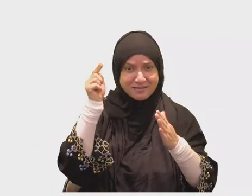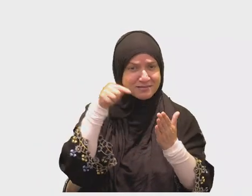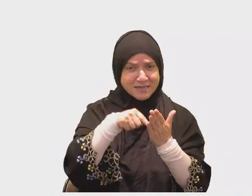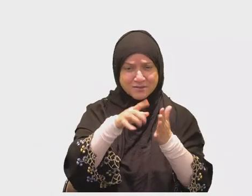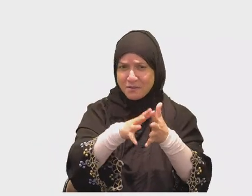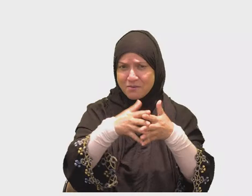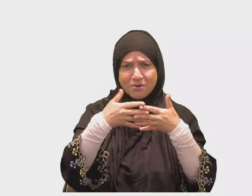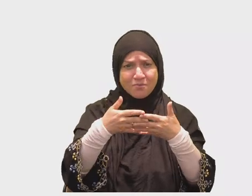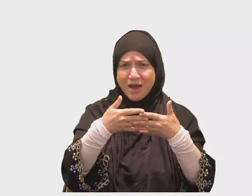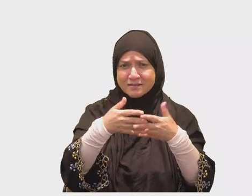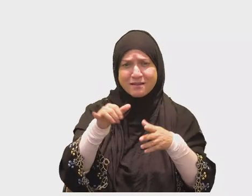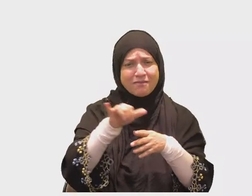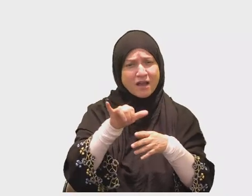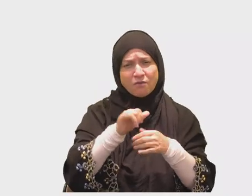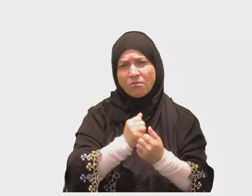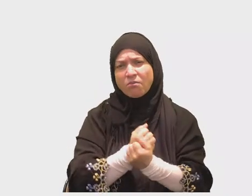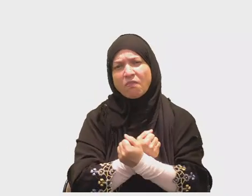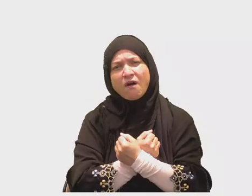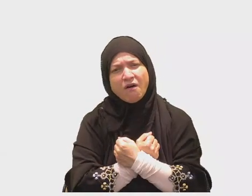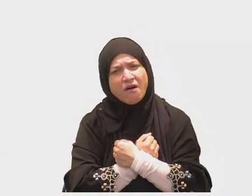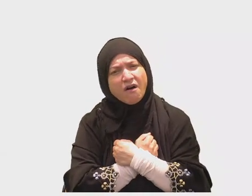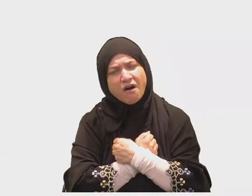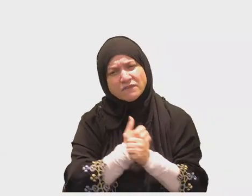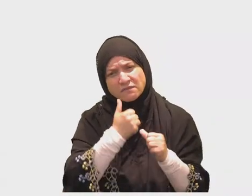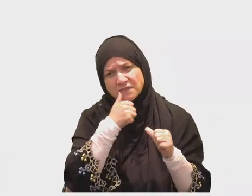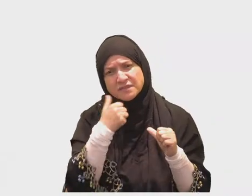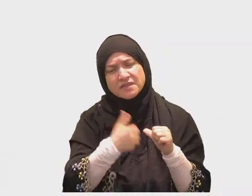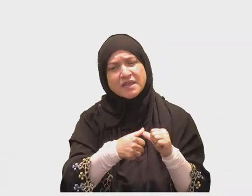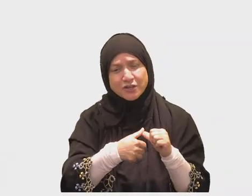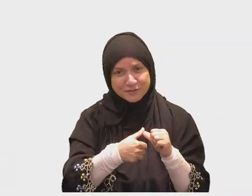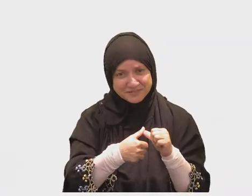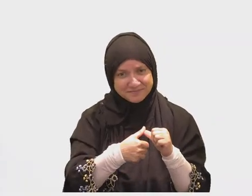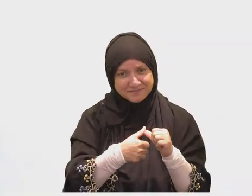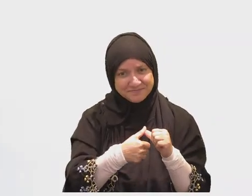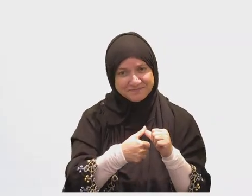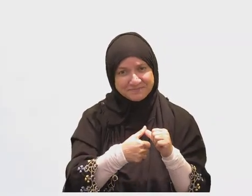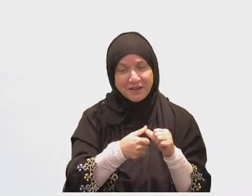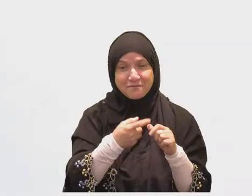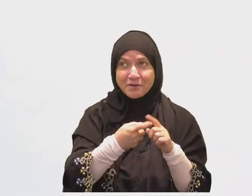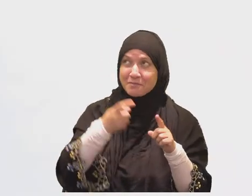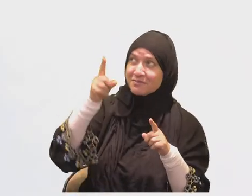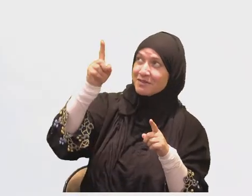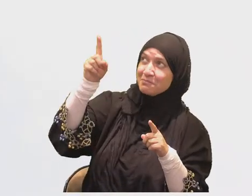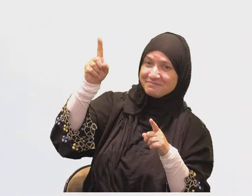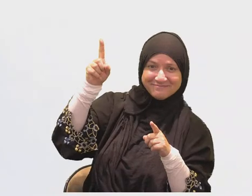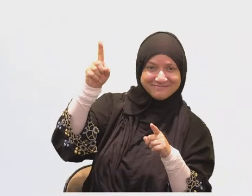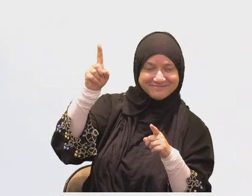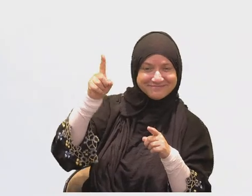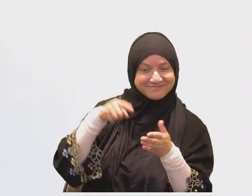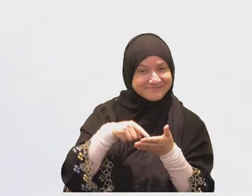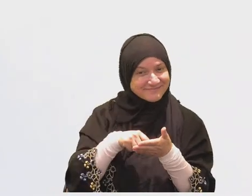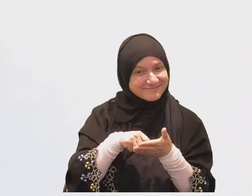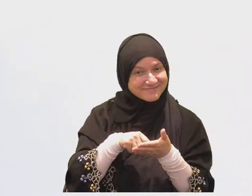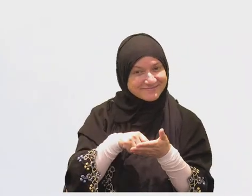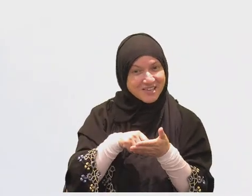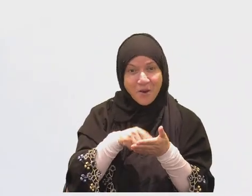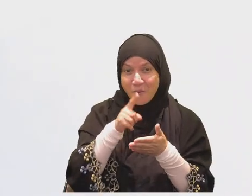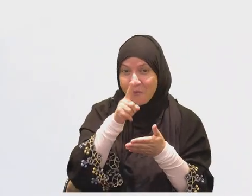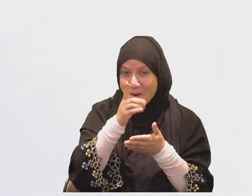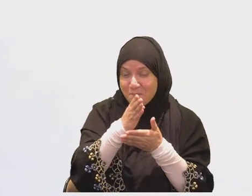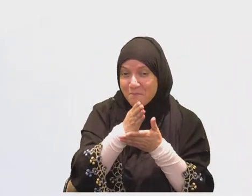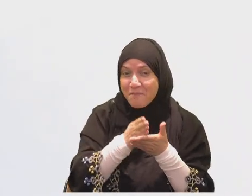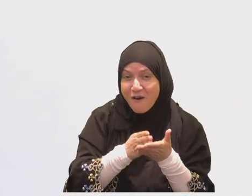precedes the mention of the Quran in one chapter of the Quran with His mercy.